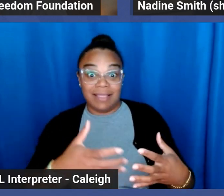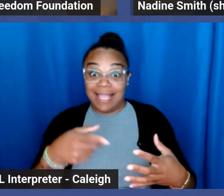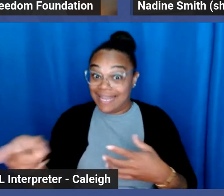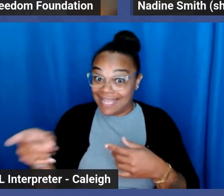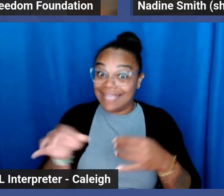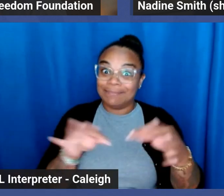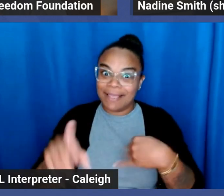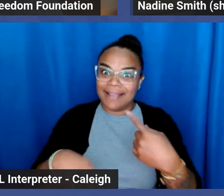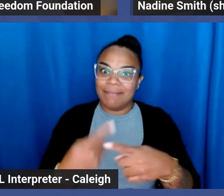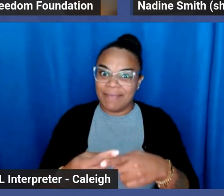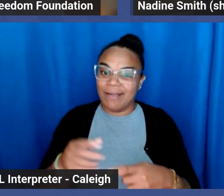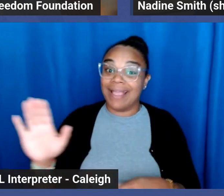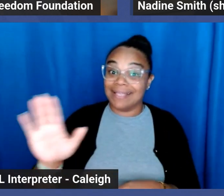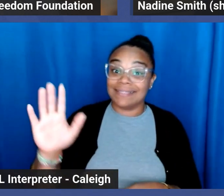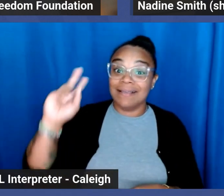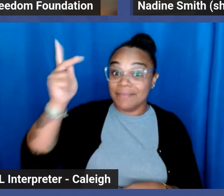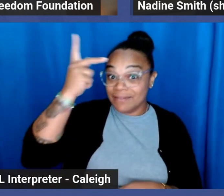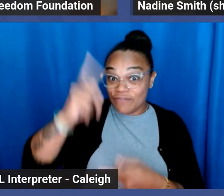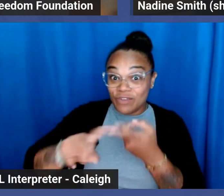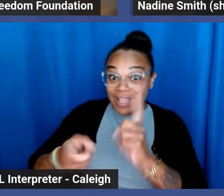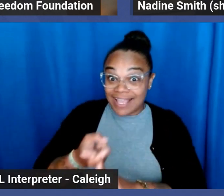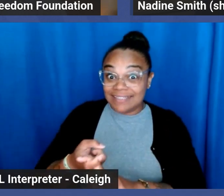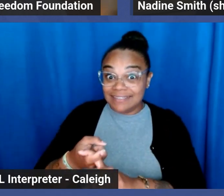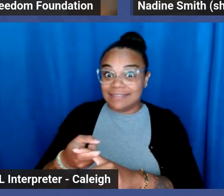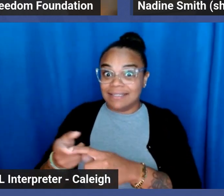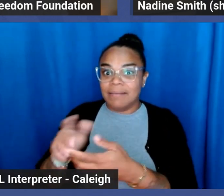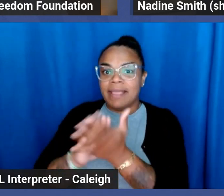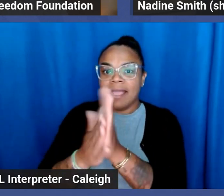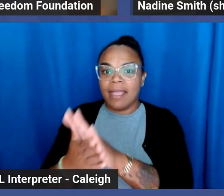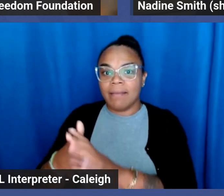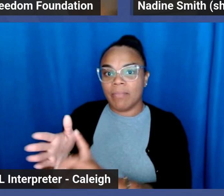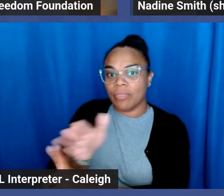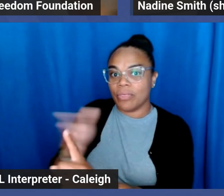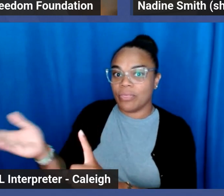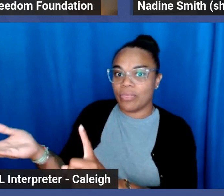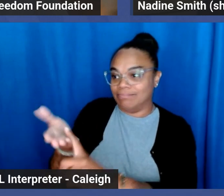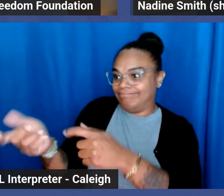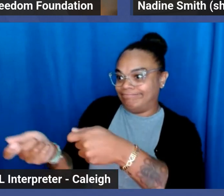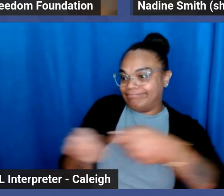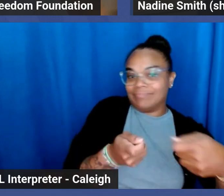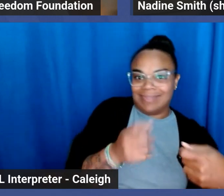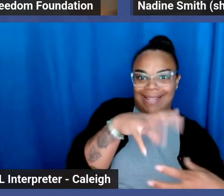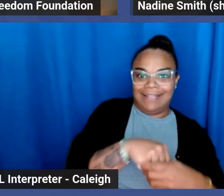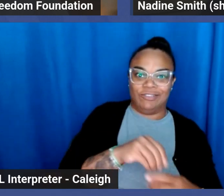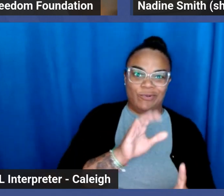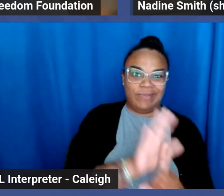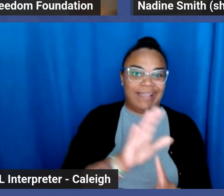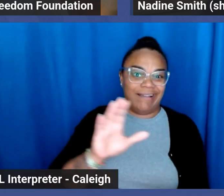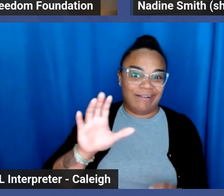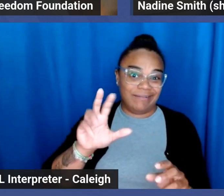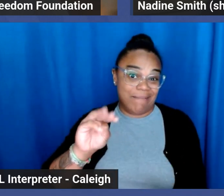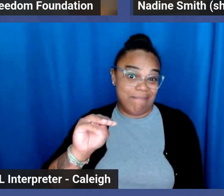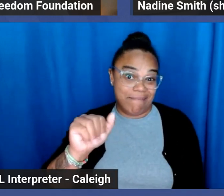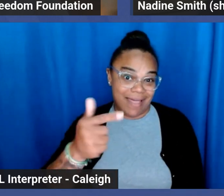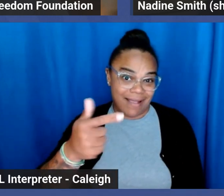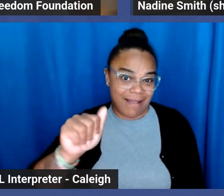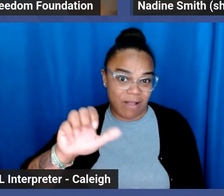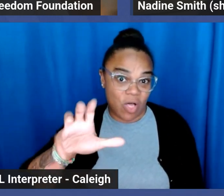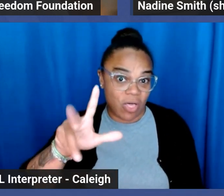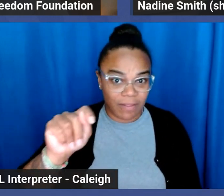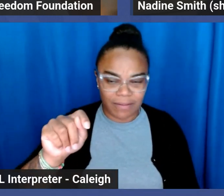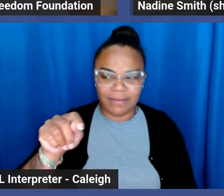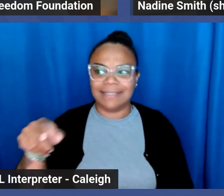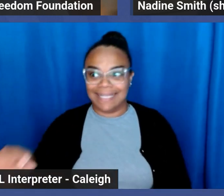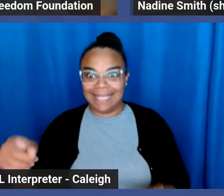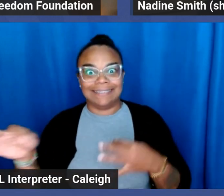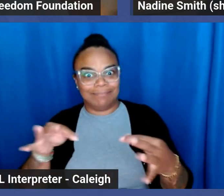experience, and the process of extracting himself. And it was so helpful to me in understanding, because I said, "How did you go